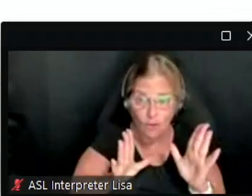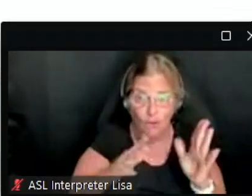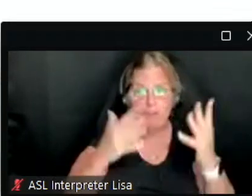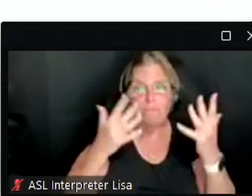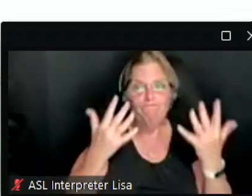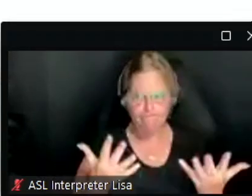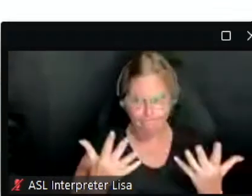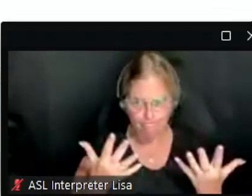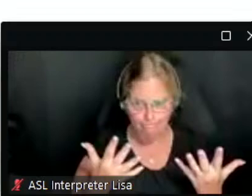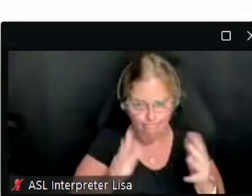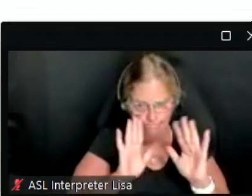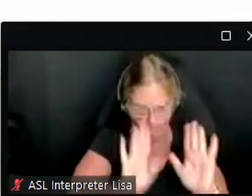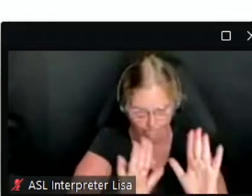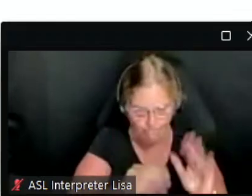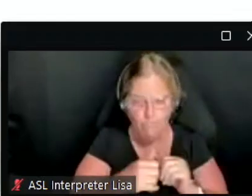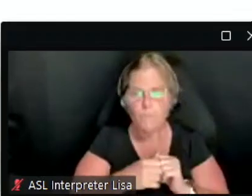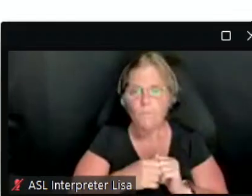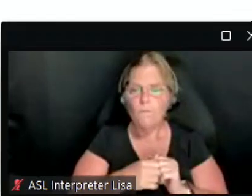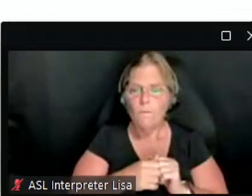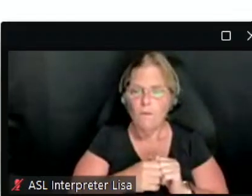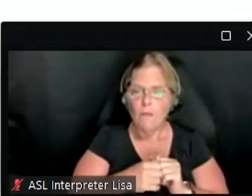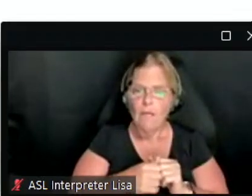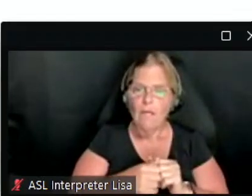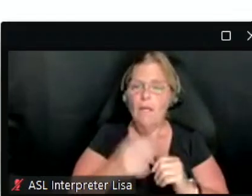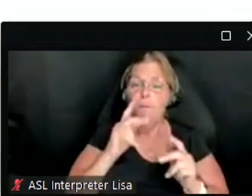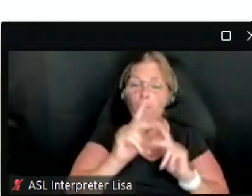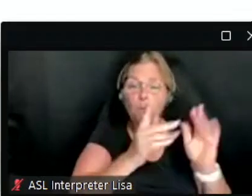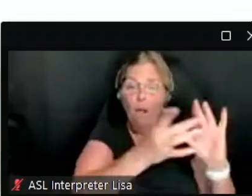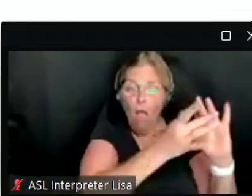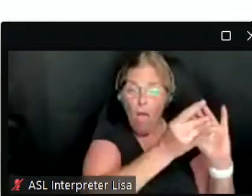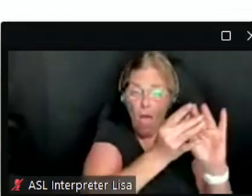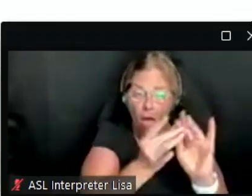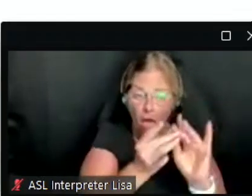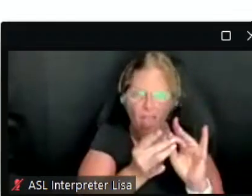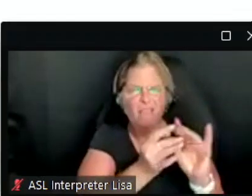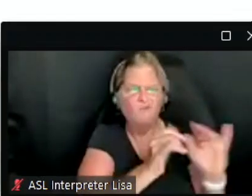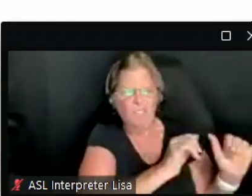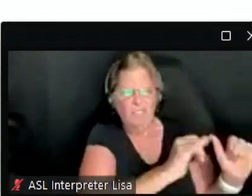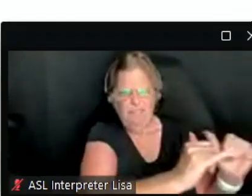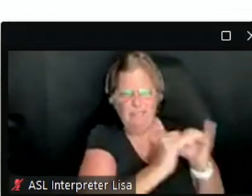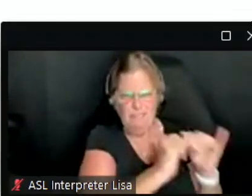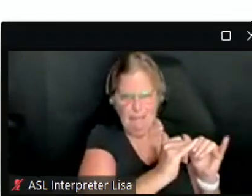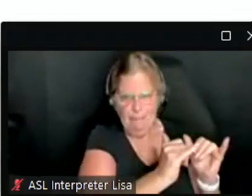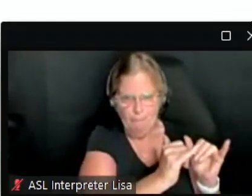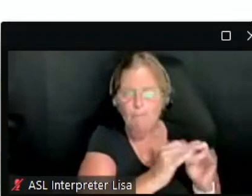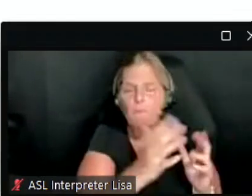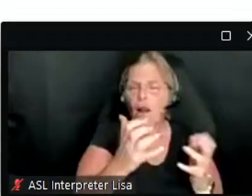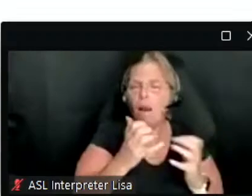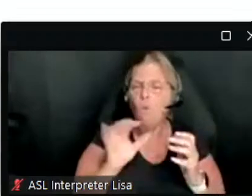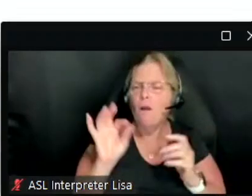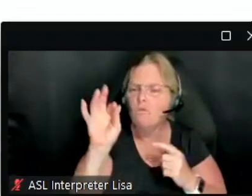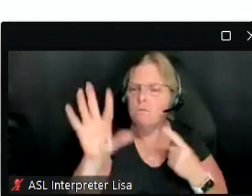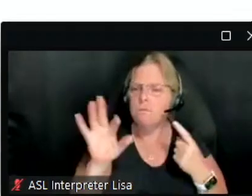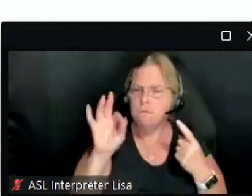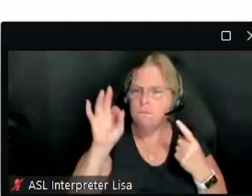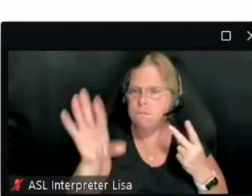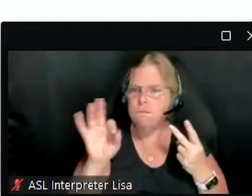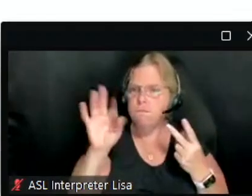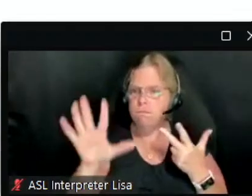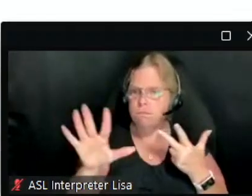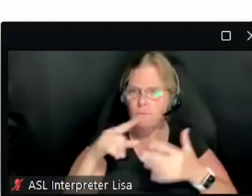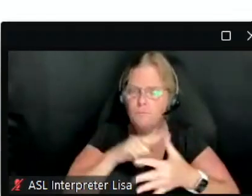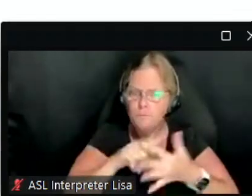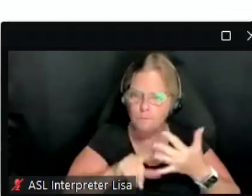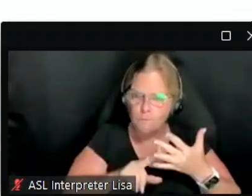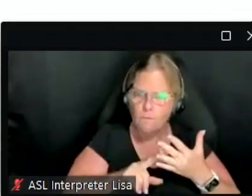folks have talked about already, but I just like to highlight just a couple of things. One is really